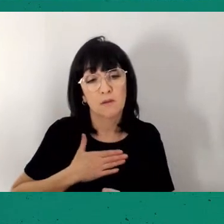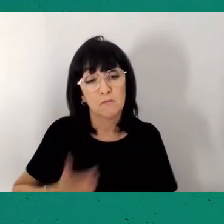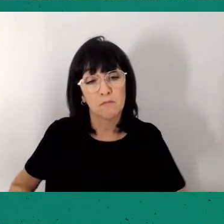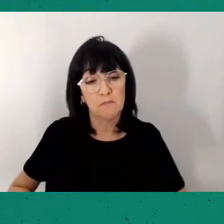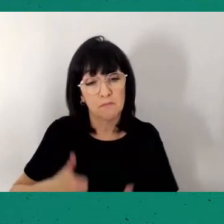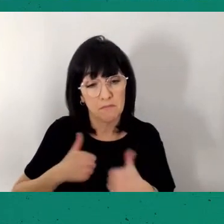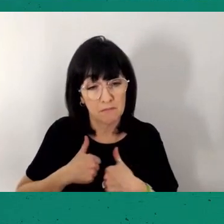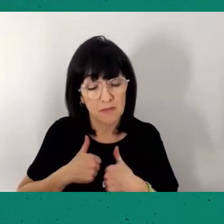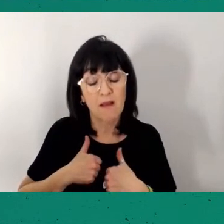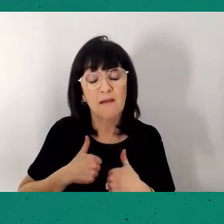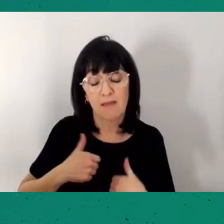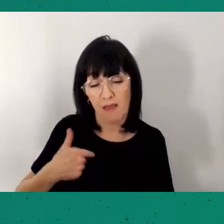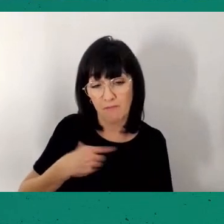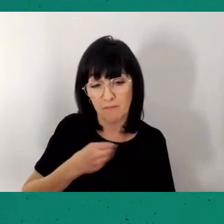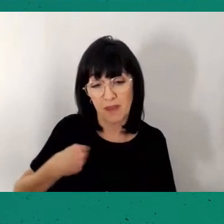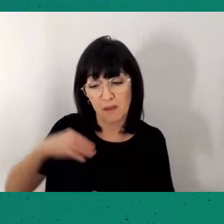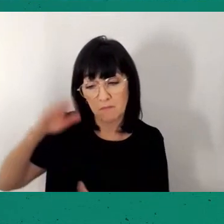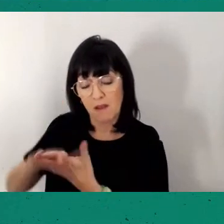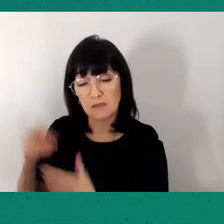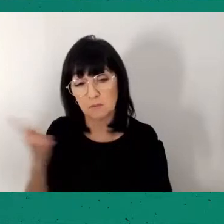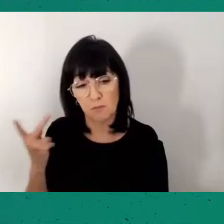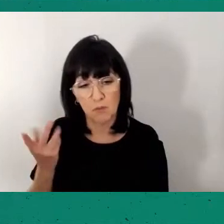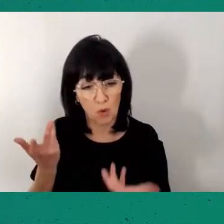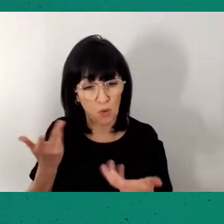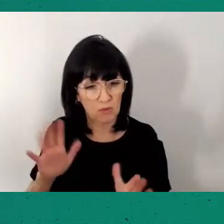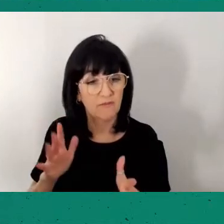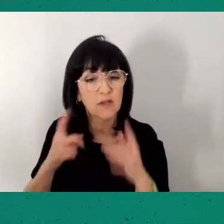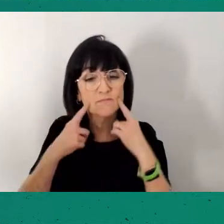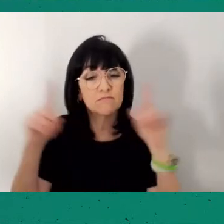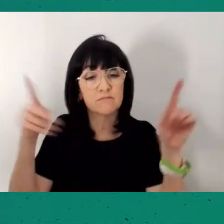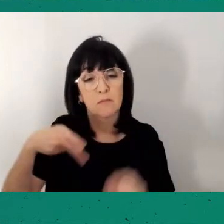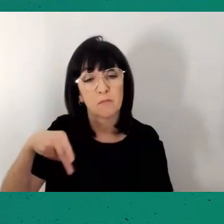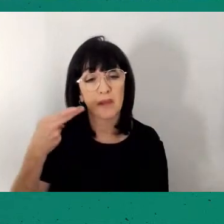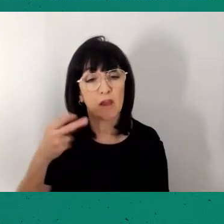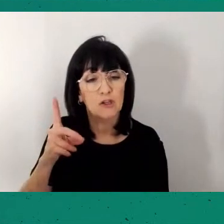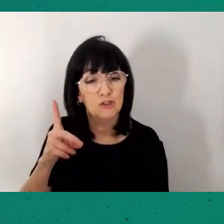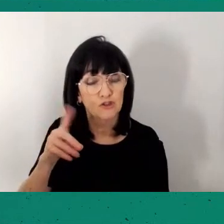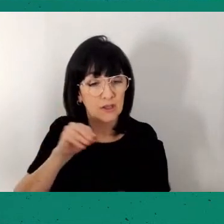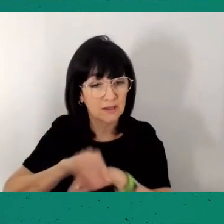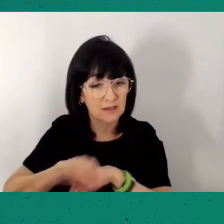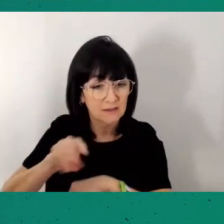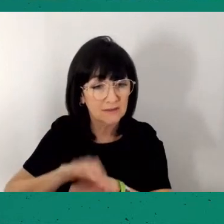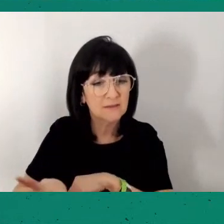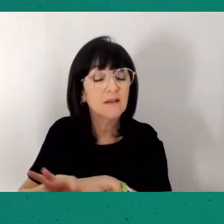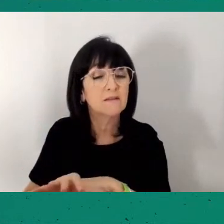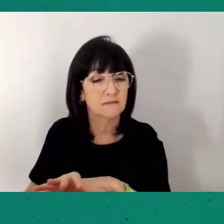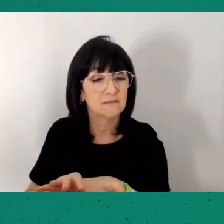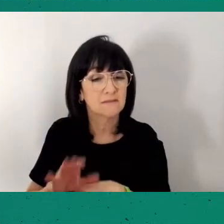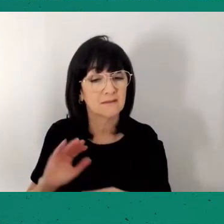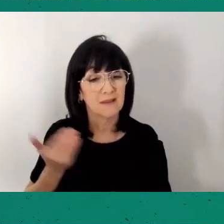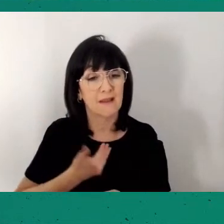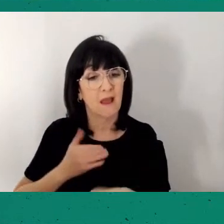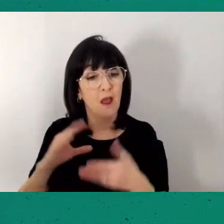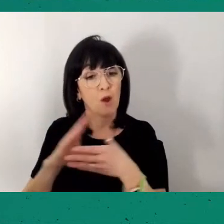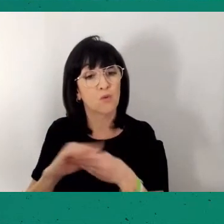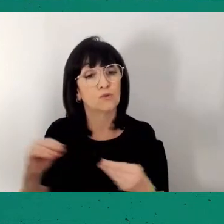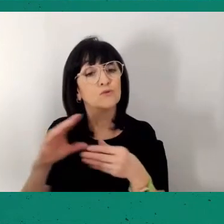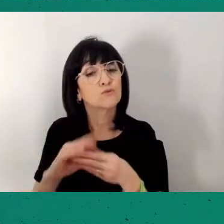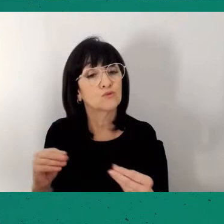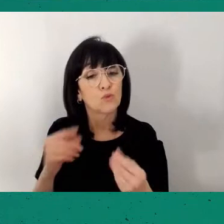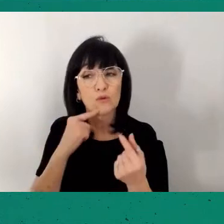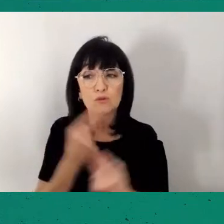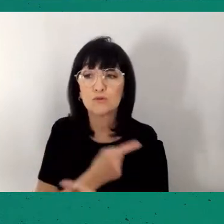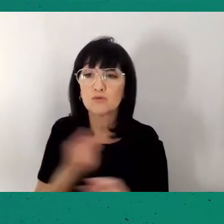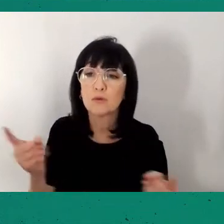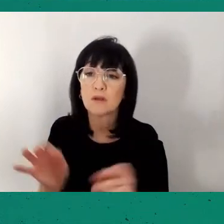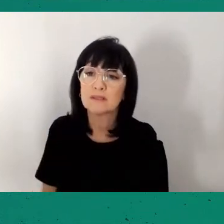our PhDs in counseling. We have a story to tell you because it is important that our